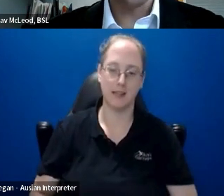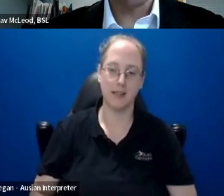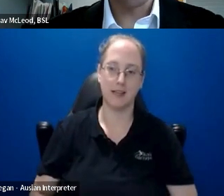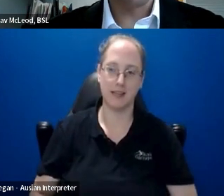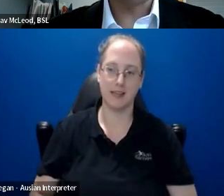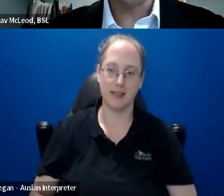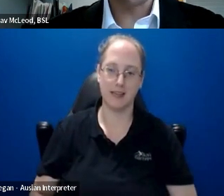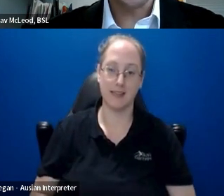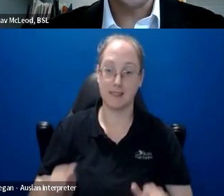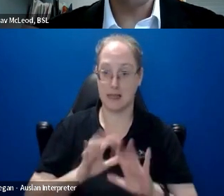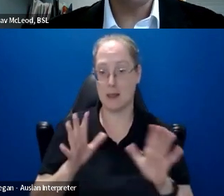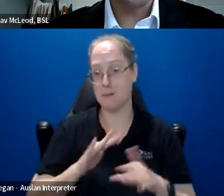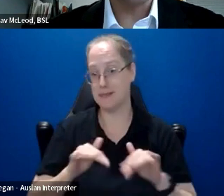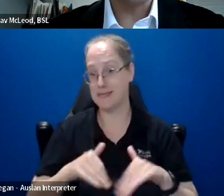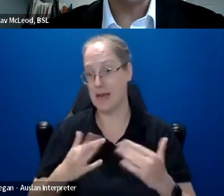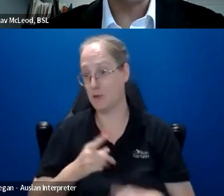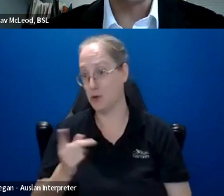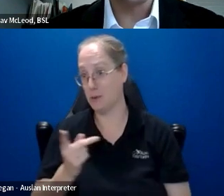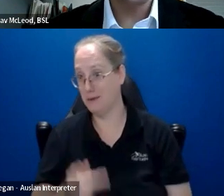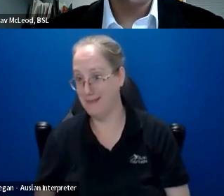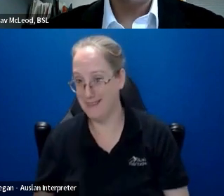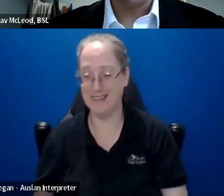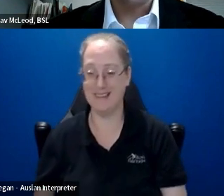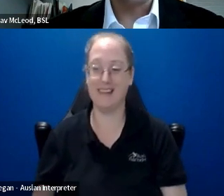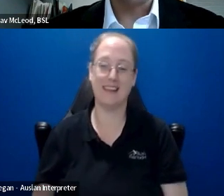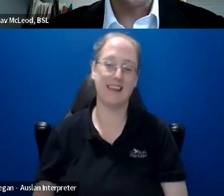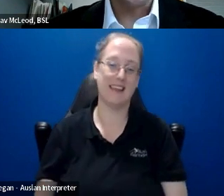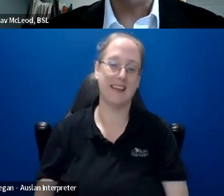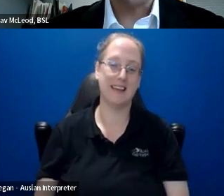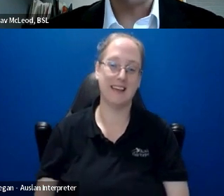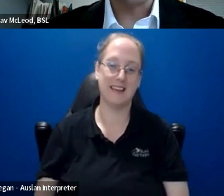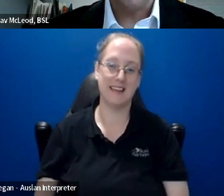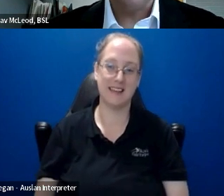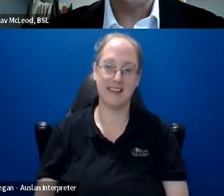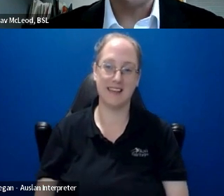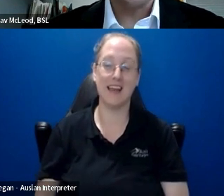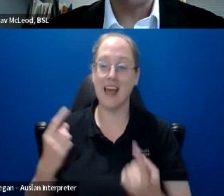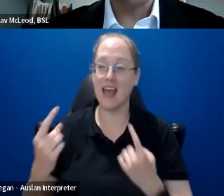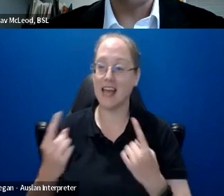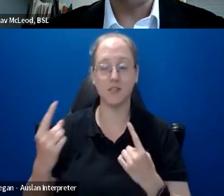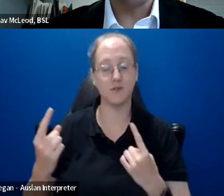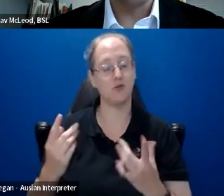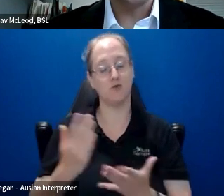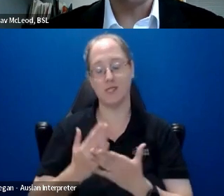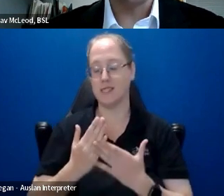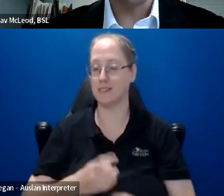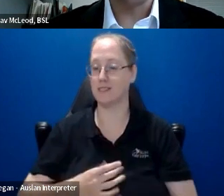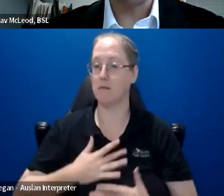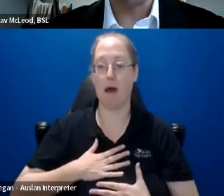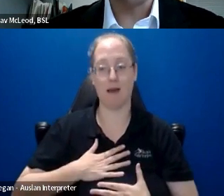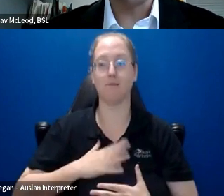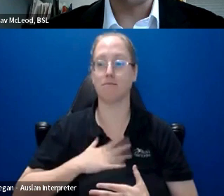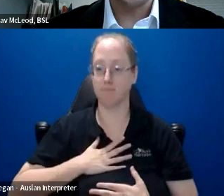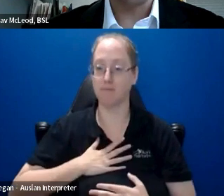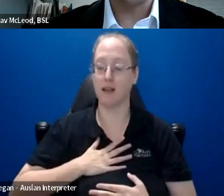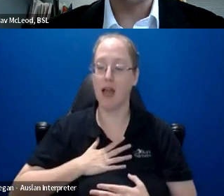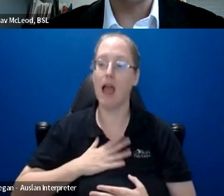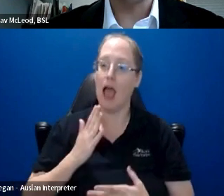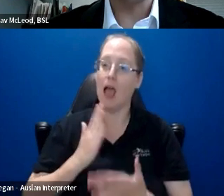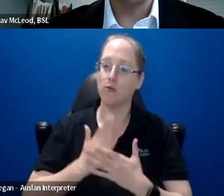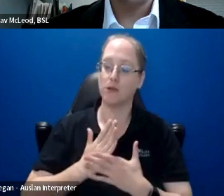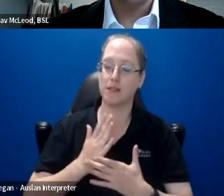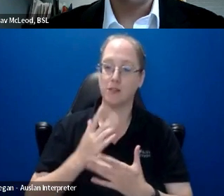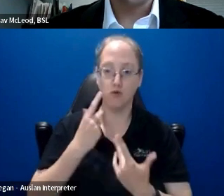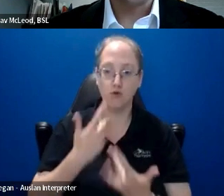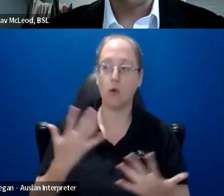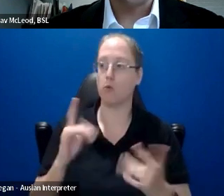a very busy day for the two of you. You're both inspiring, and you really do reinforce just how